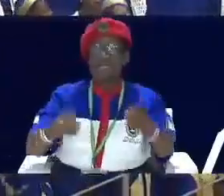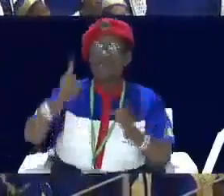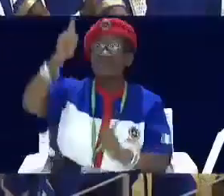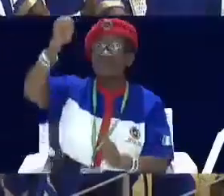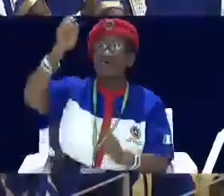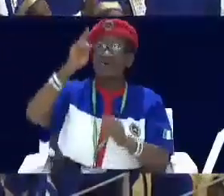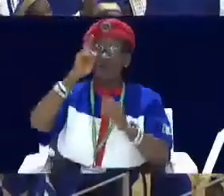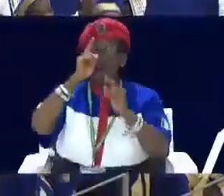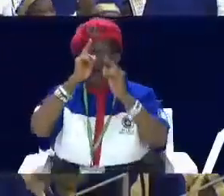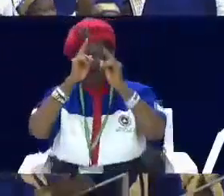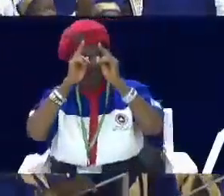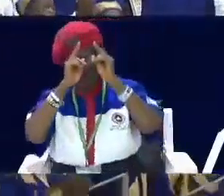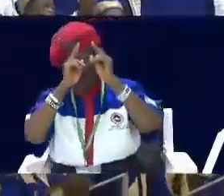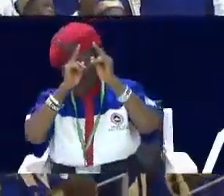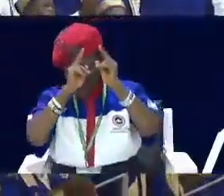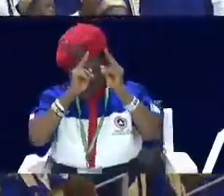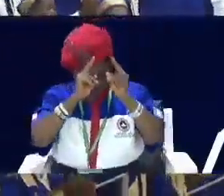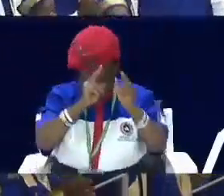give you